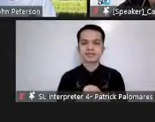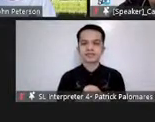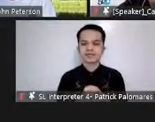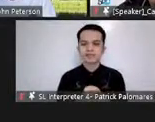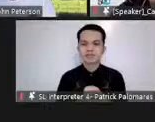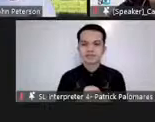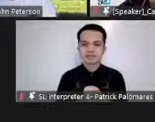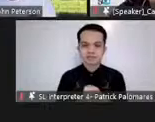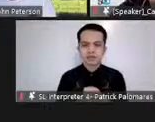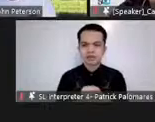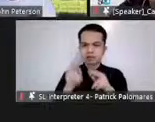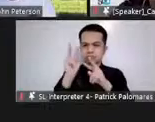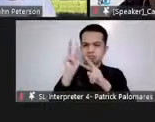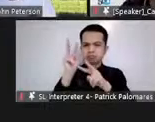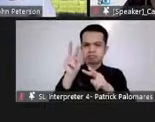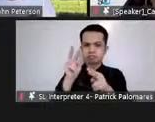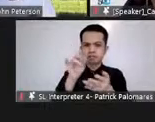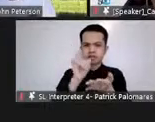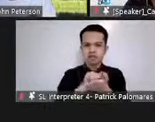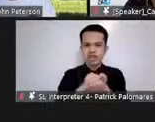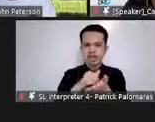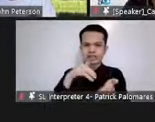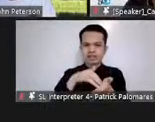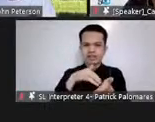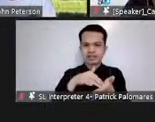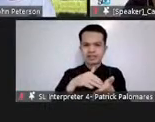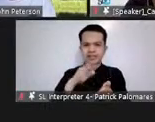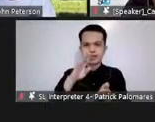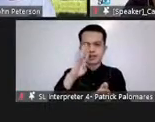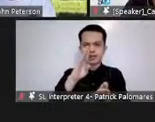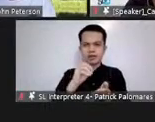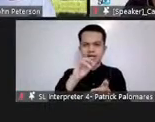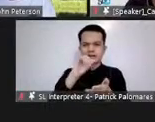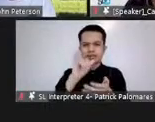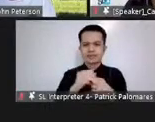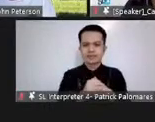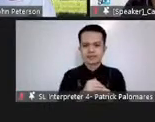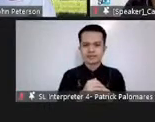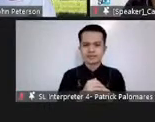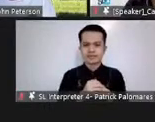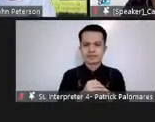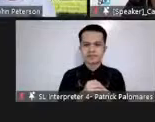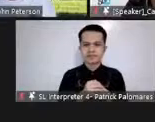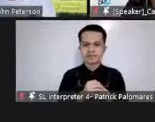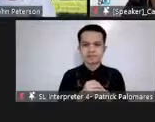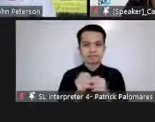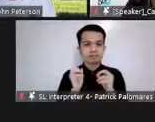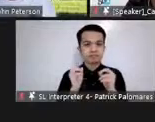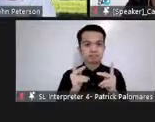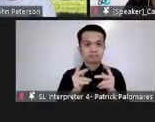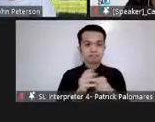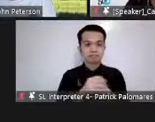So looking forward to that study, Sir Bob. So